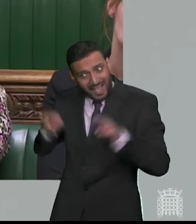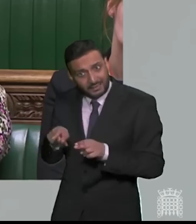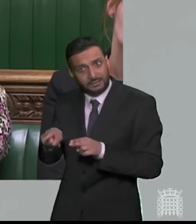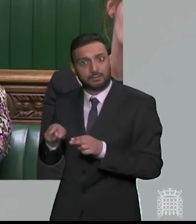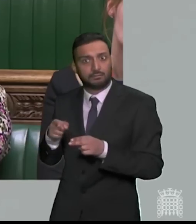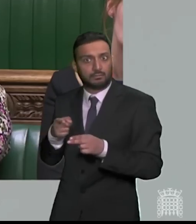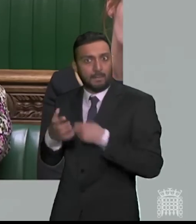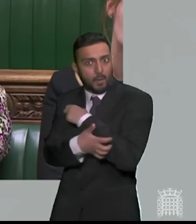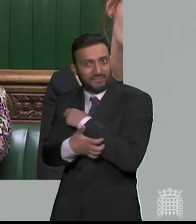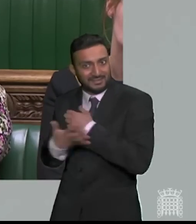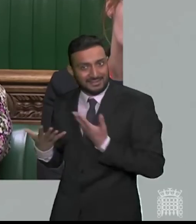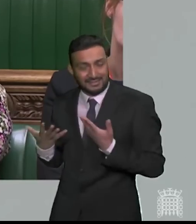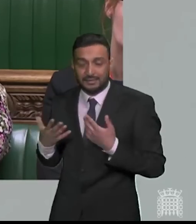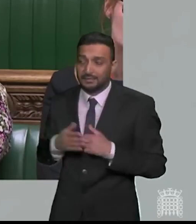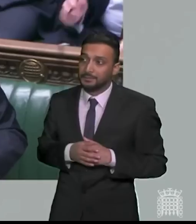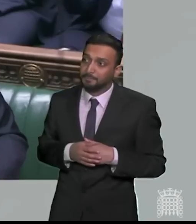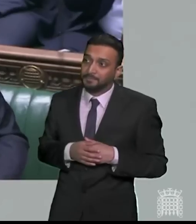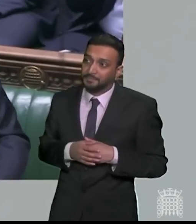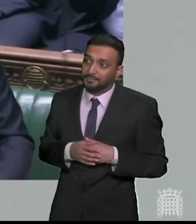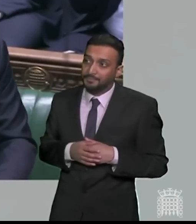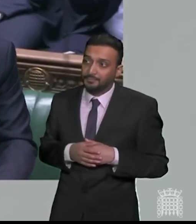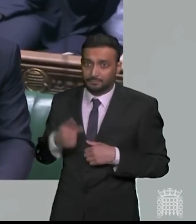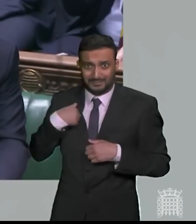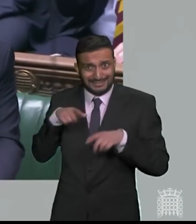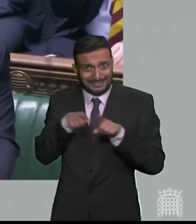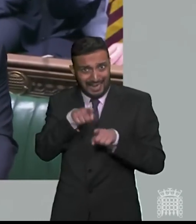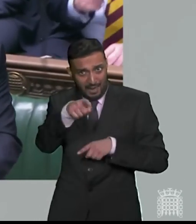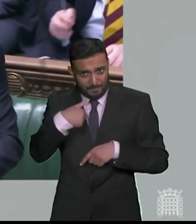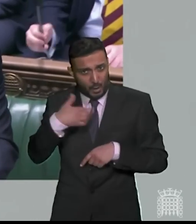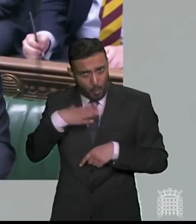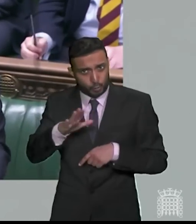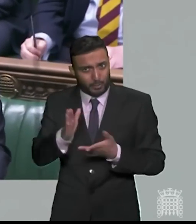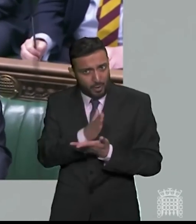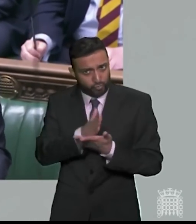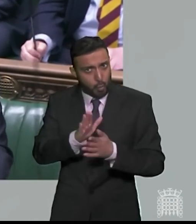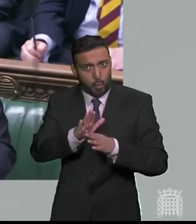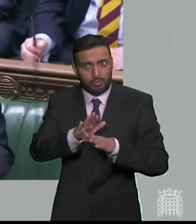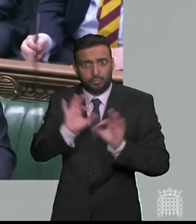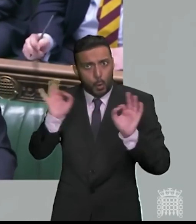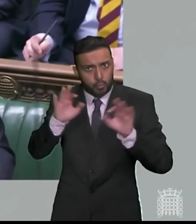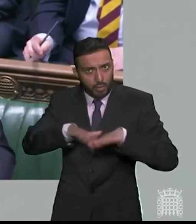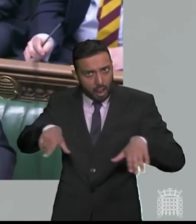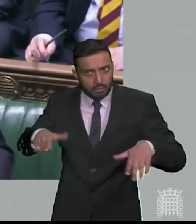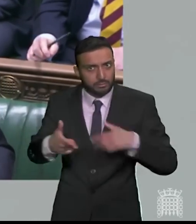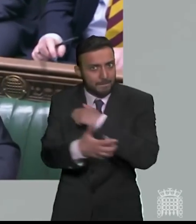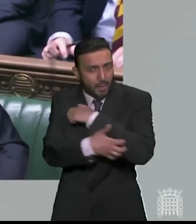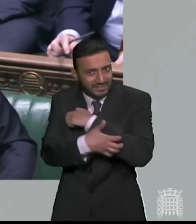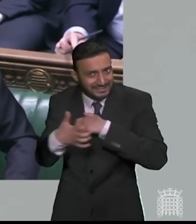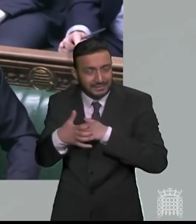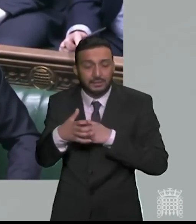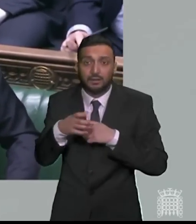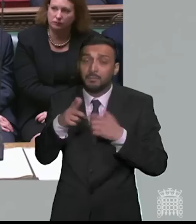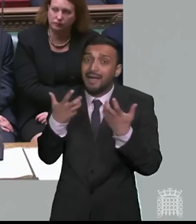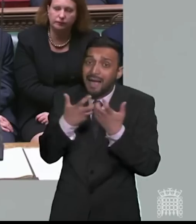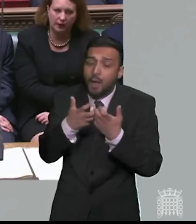because like the Honourable Lady, I do want to ensure that children don't grow up in poverty, but we know that the best way to do that is to ensure that they don't grow up in